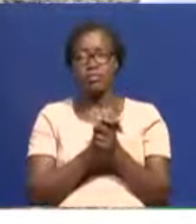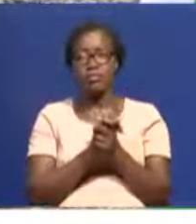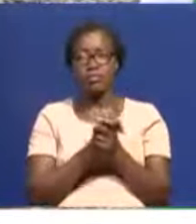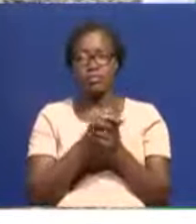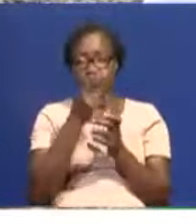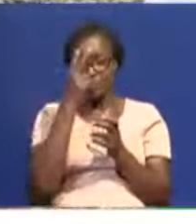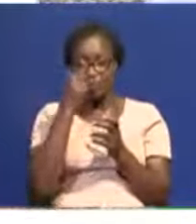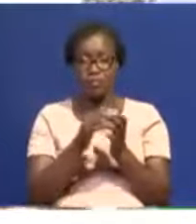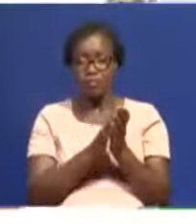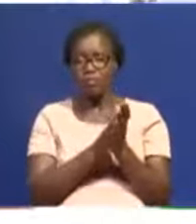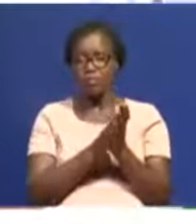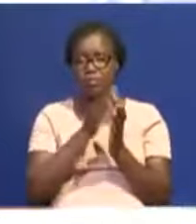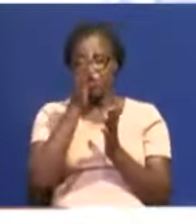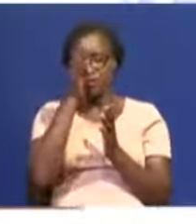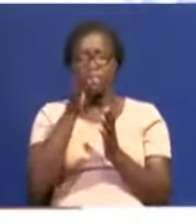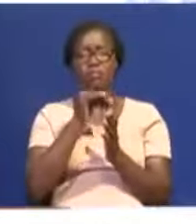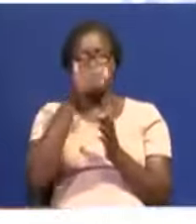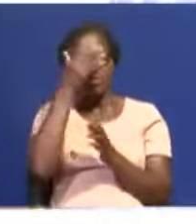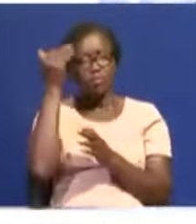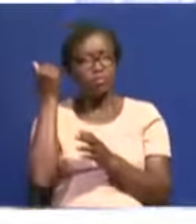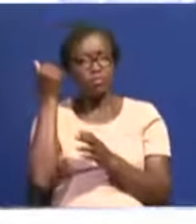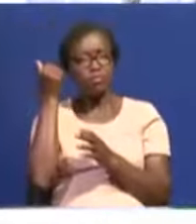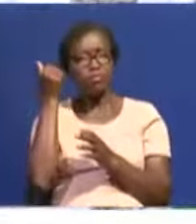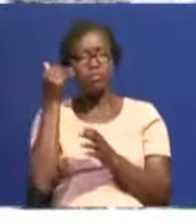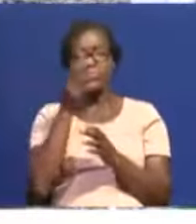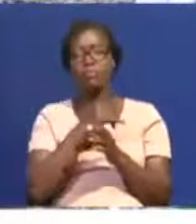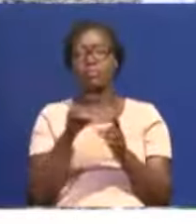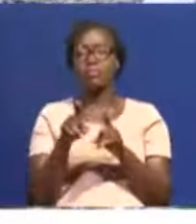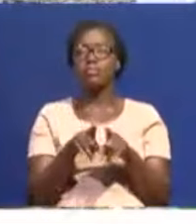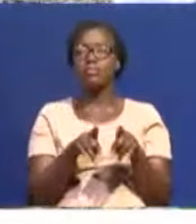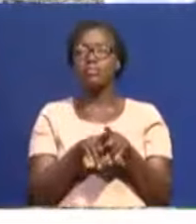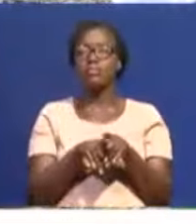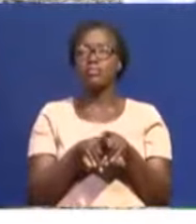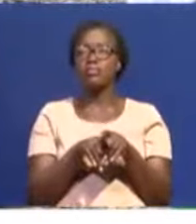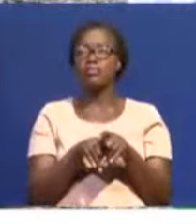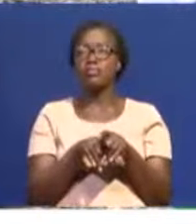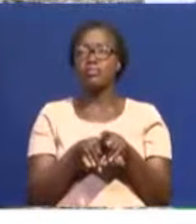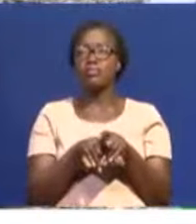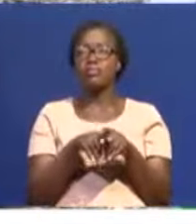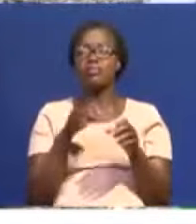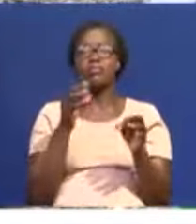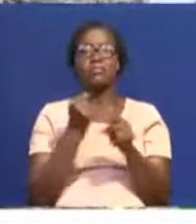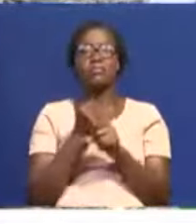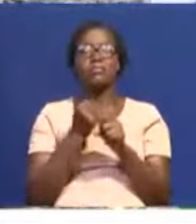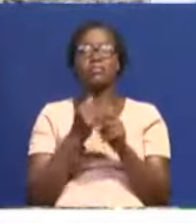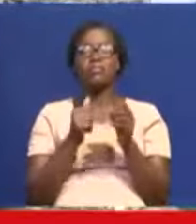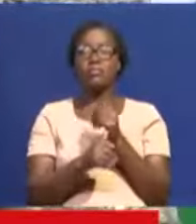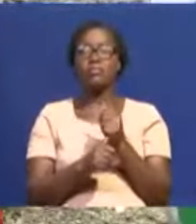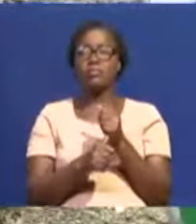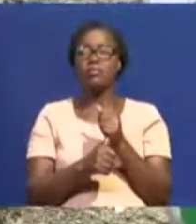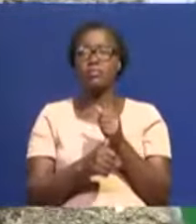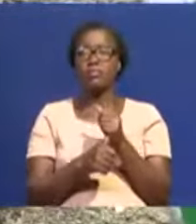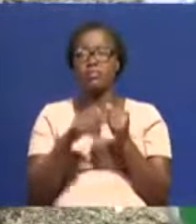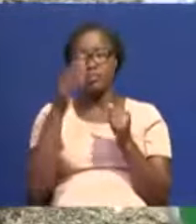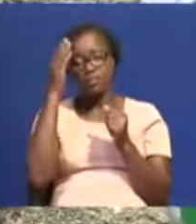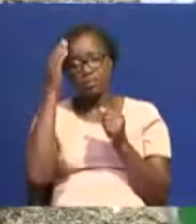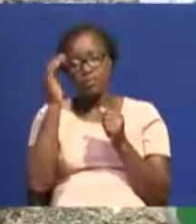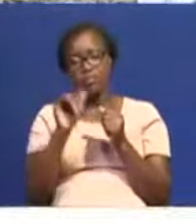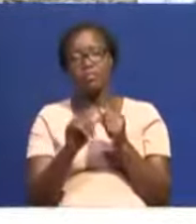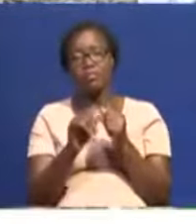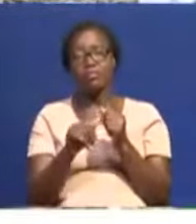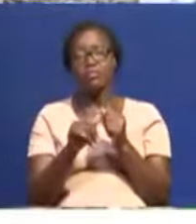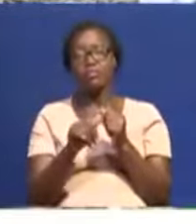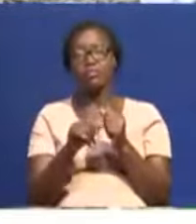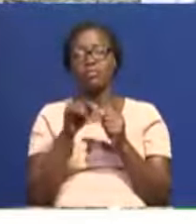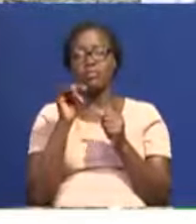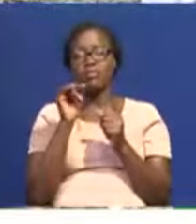Hiyo usiyai kuja kusahau. Now, tena, as I said, uki work hard ukijua,